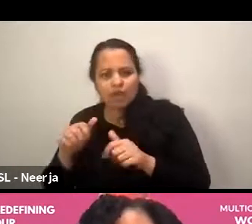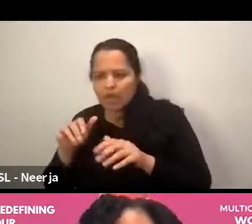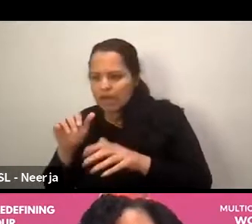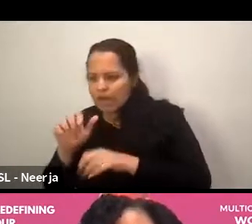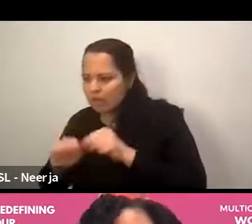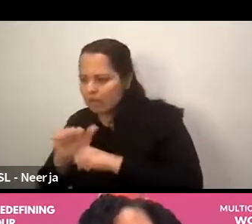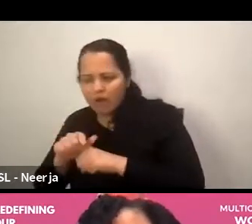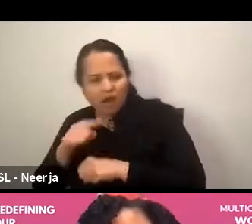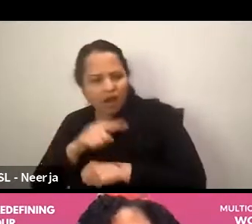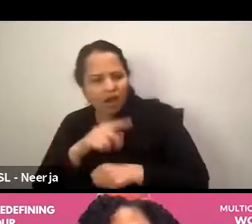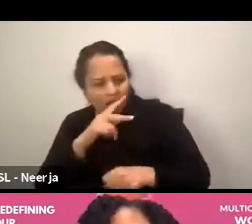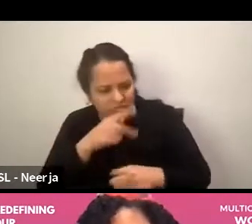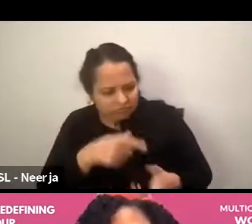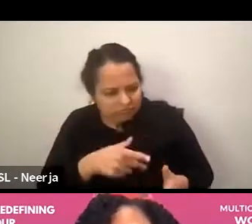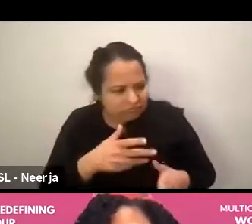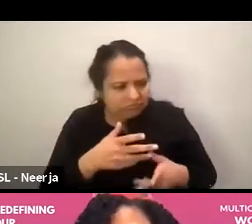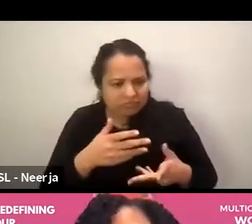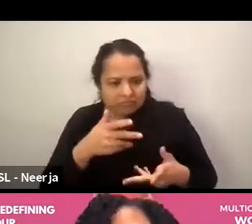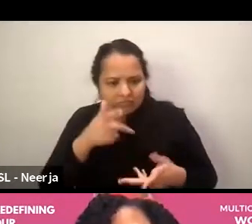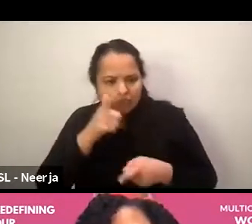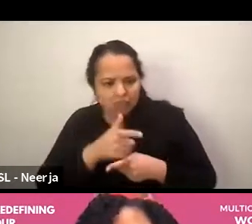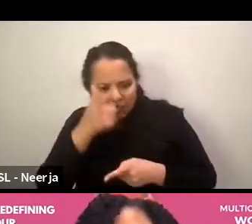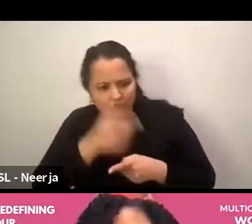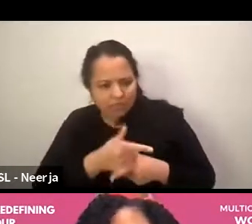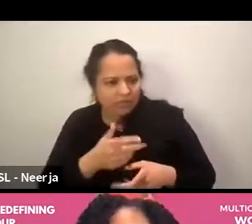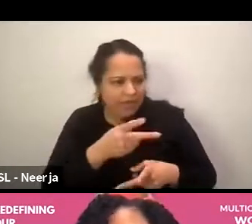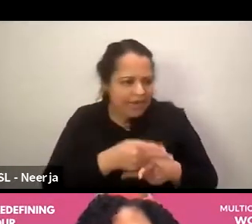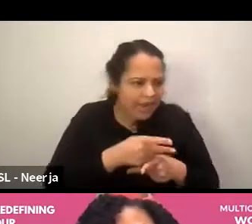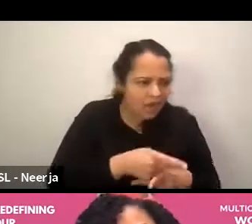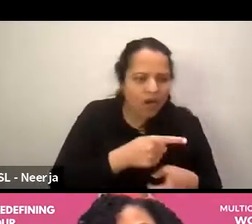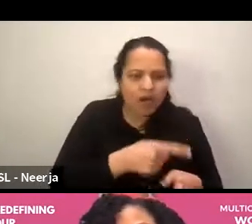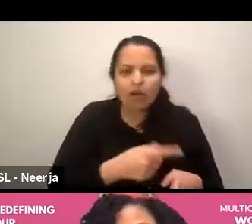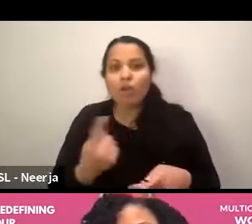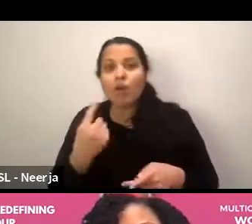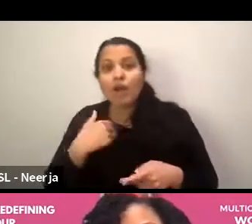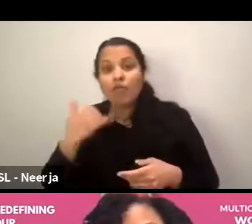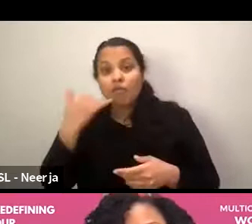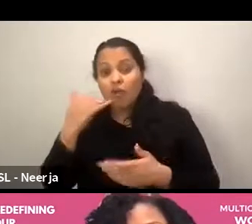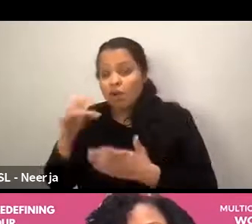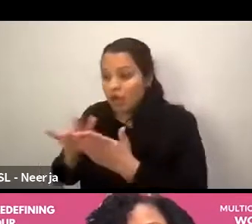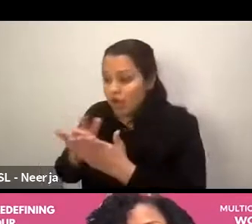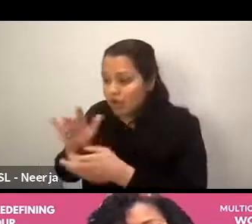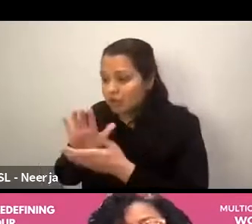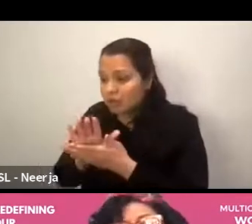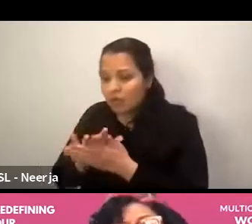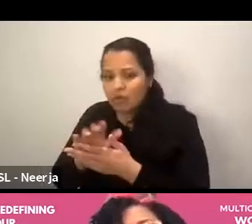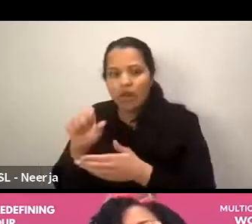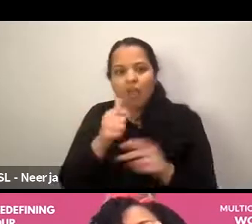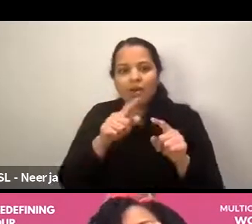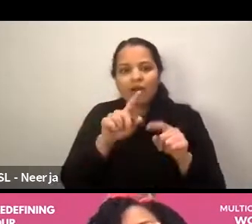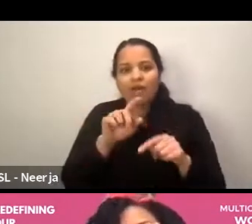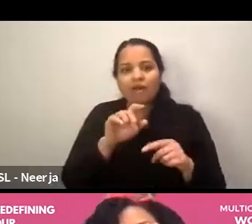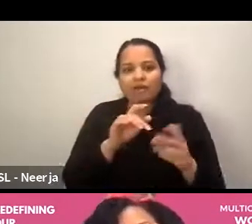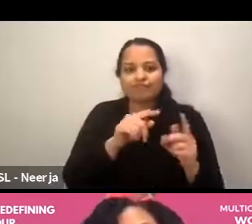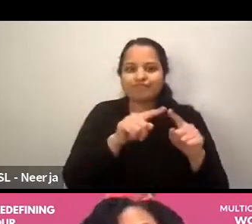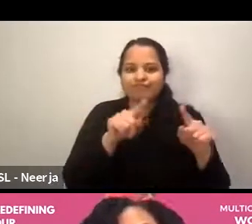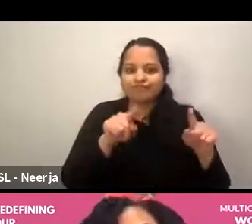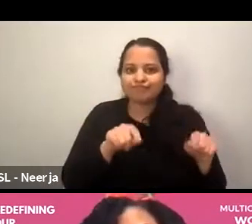of the younger ones, one on a smartphone, the other one on a tablet, and potentially maybe there's a laptop in the